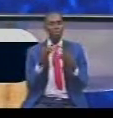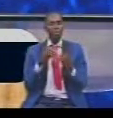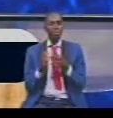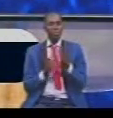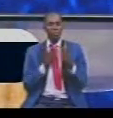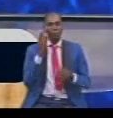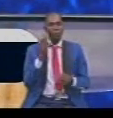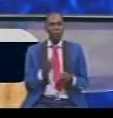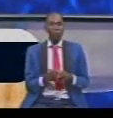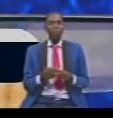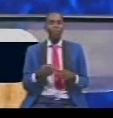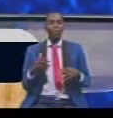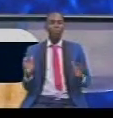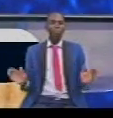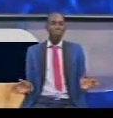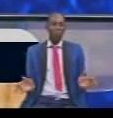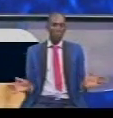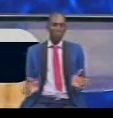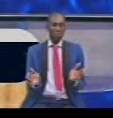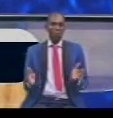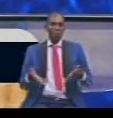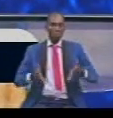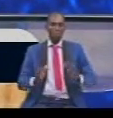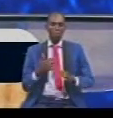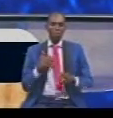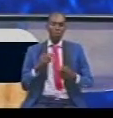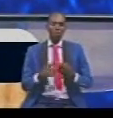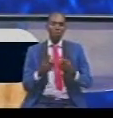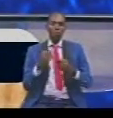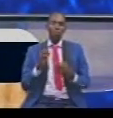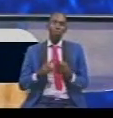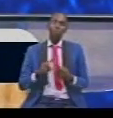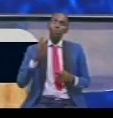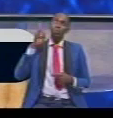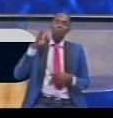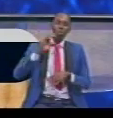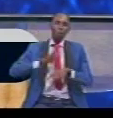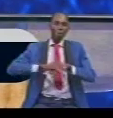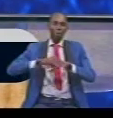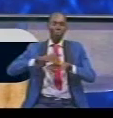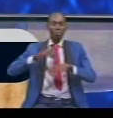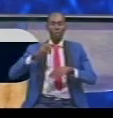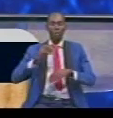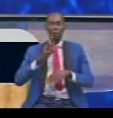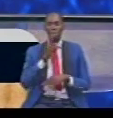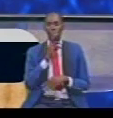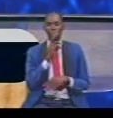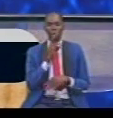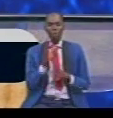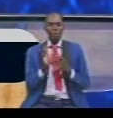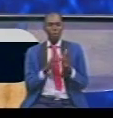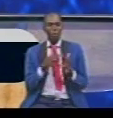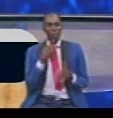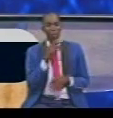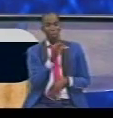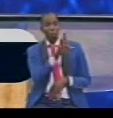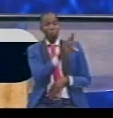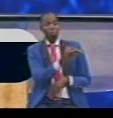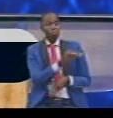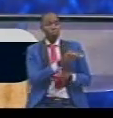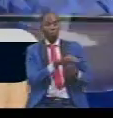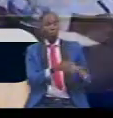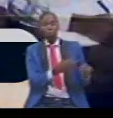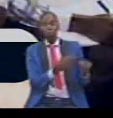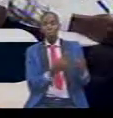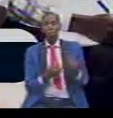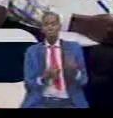come unto thee on the water. And he said, don't come. And